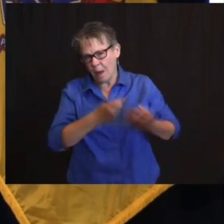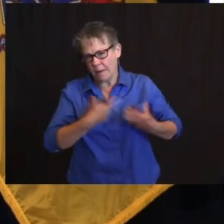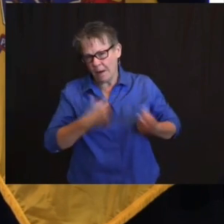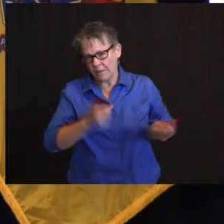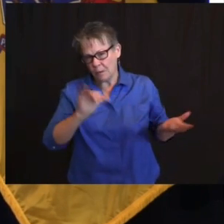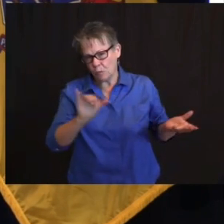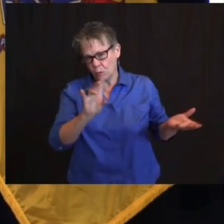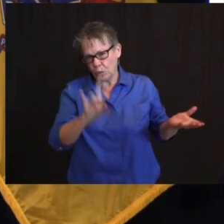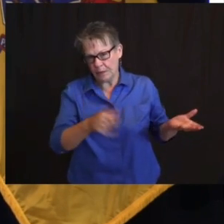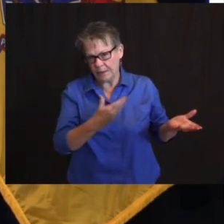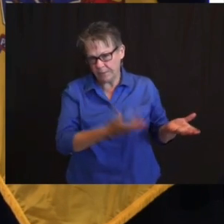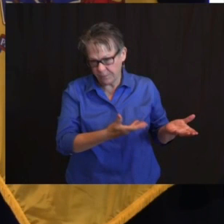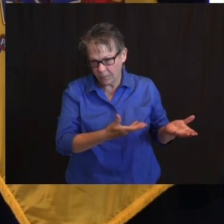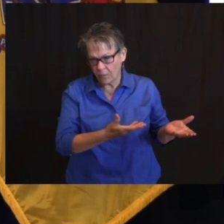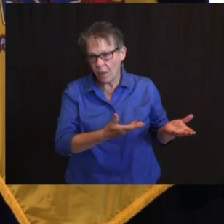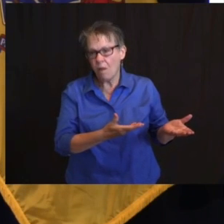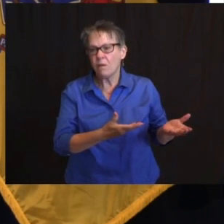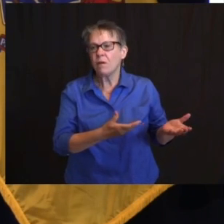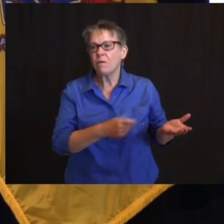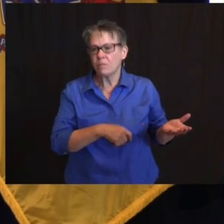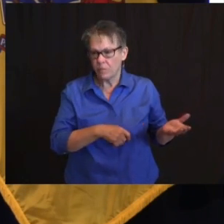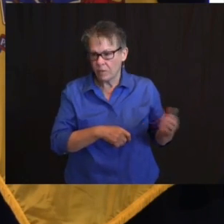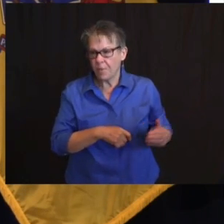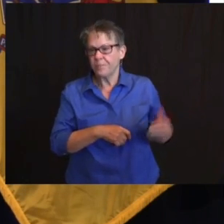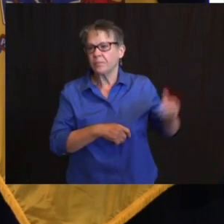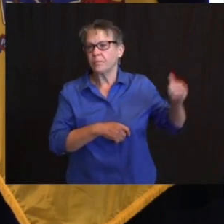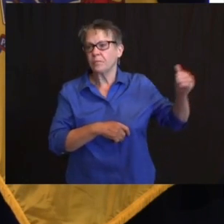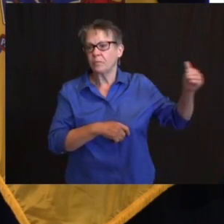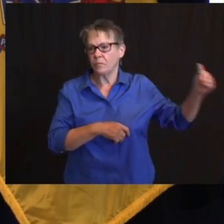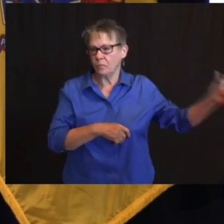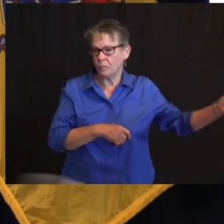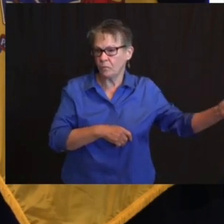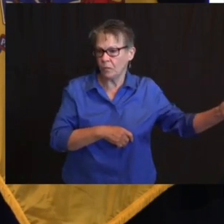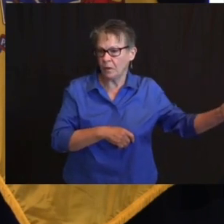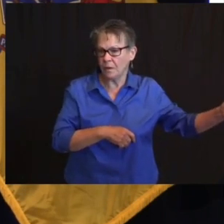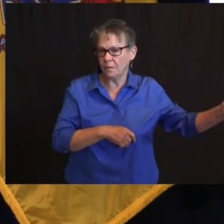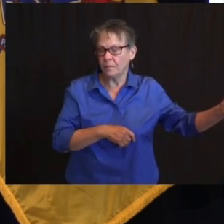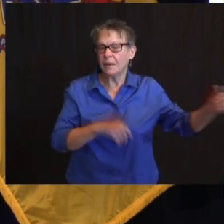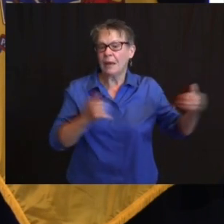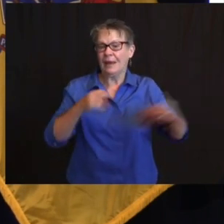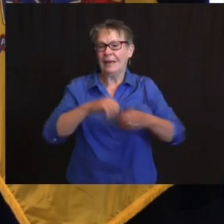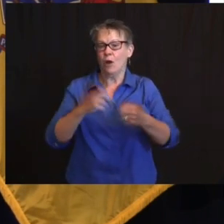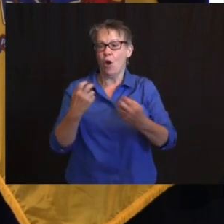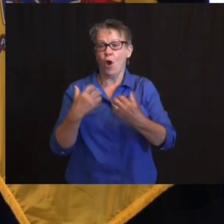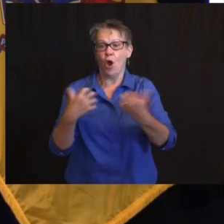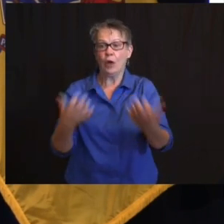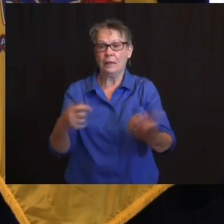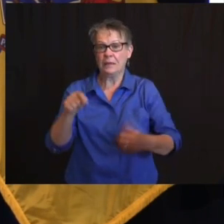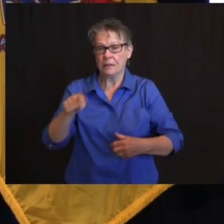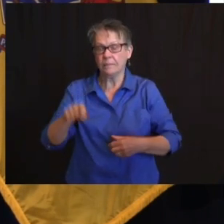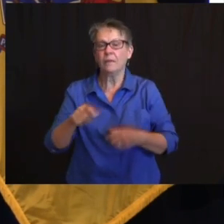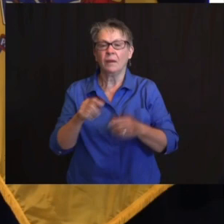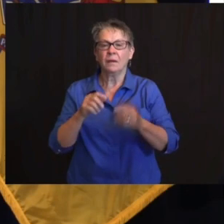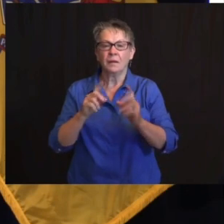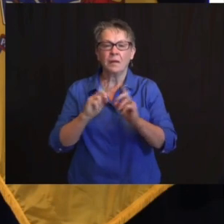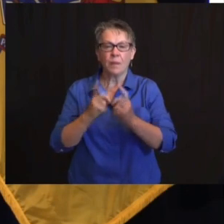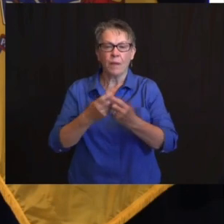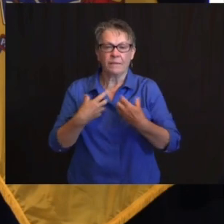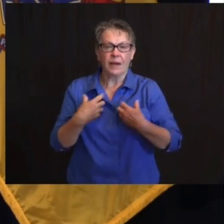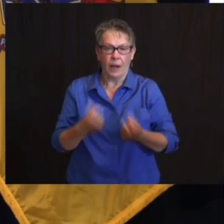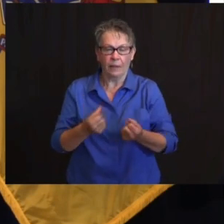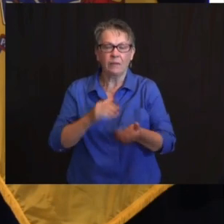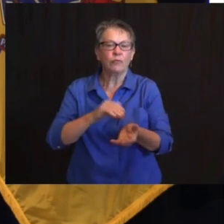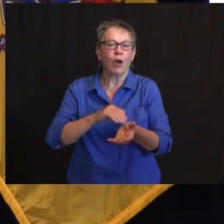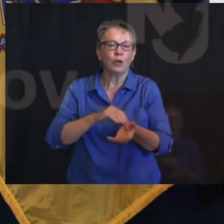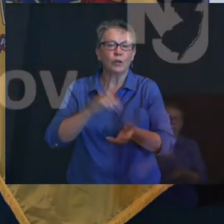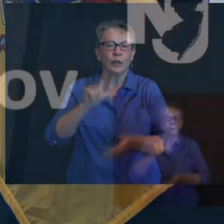Persichilli. In the audience, Ed, forgive me for this, the Department of Health's Communicable Disease Service Medical Director, Dr. Ed Lifshitz.